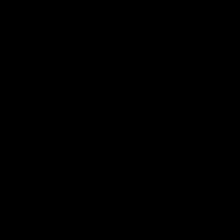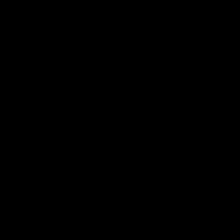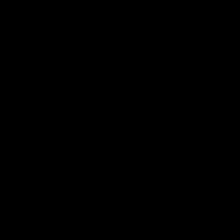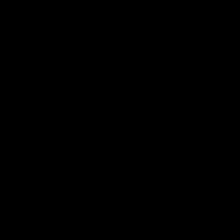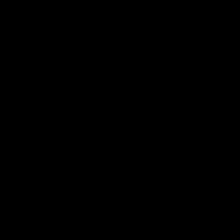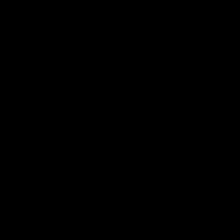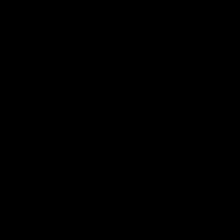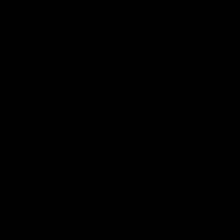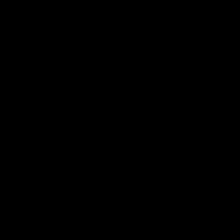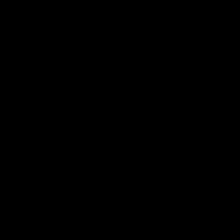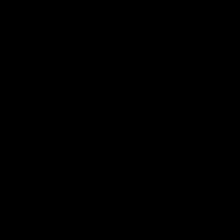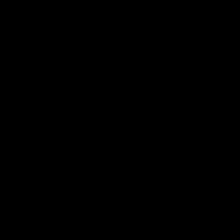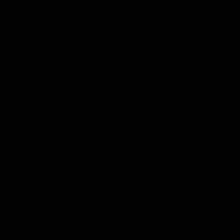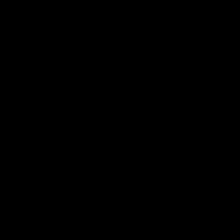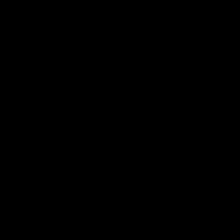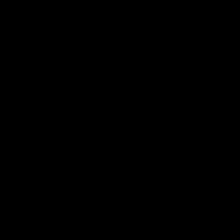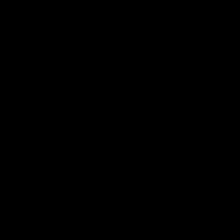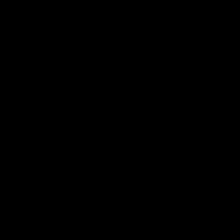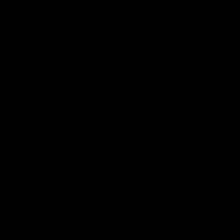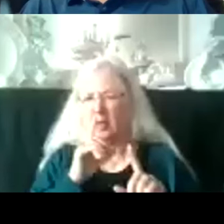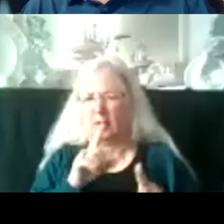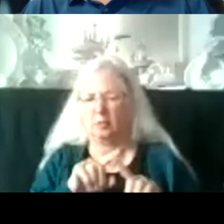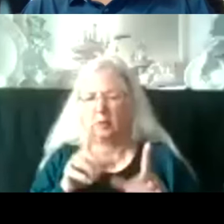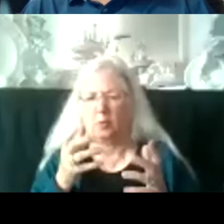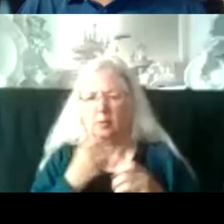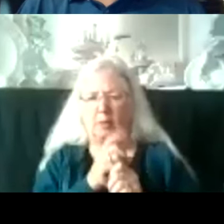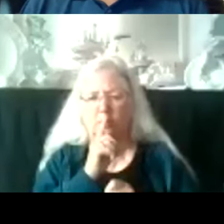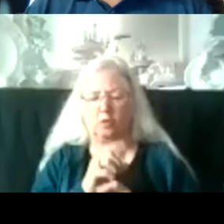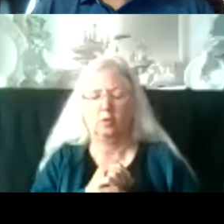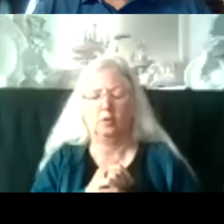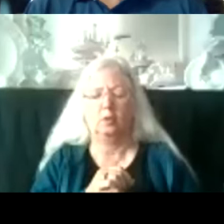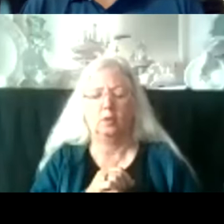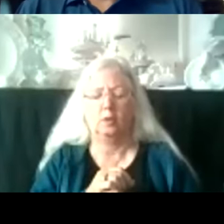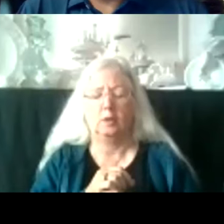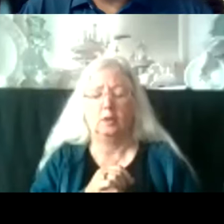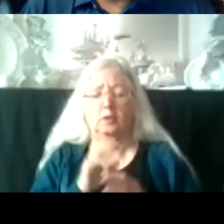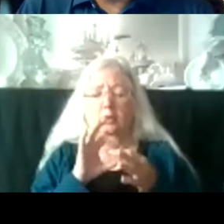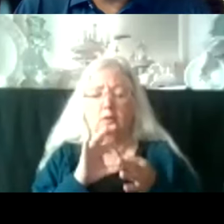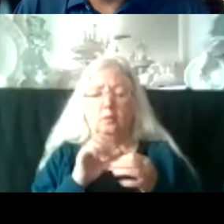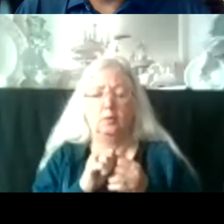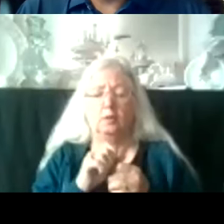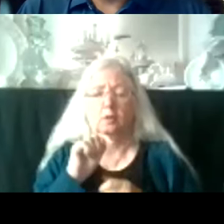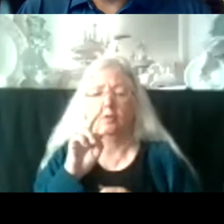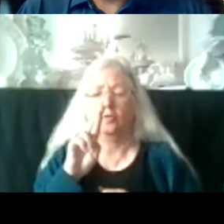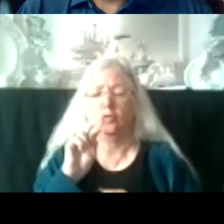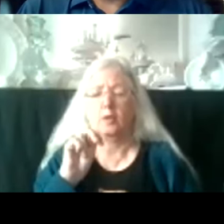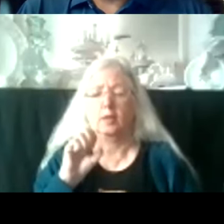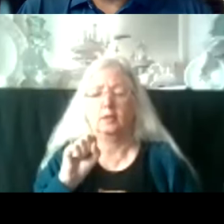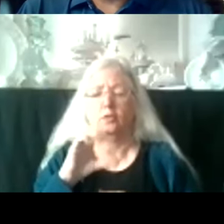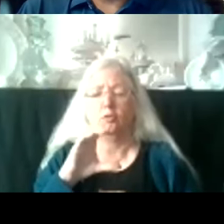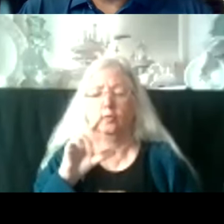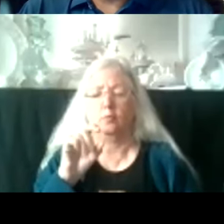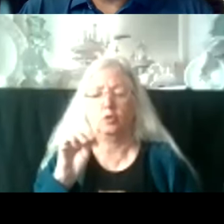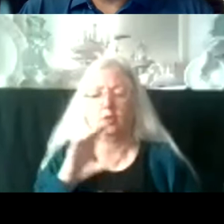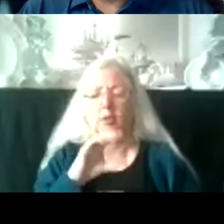just to reiterate, I think you just answered it. I just want to be sure. Sure. So in terms of transcription translation,